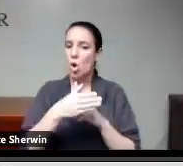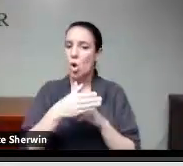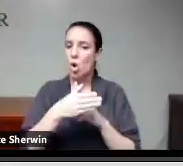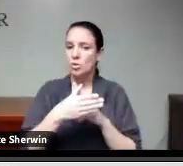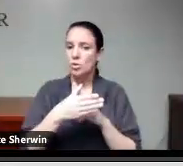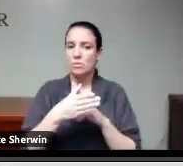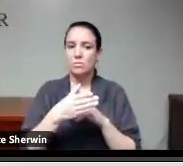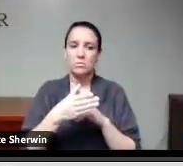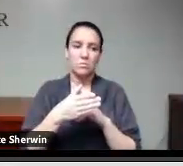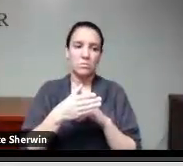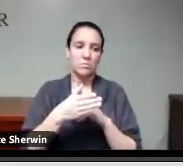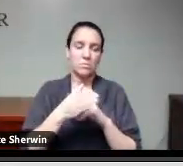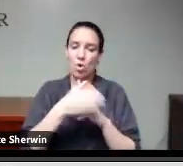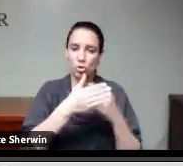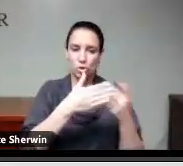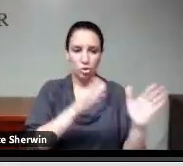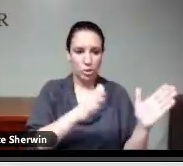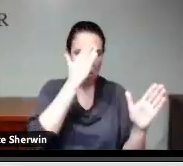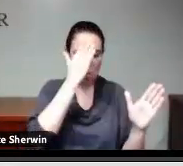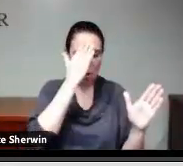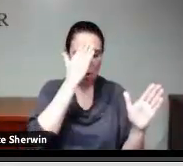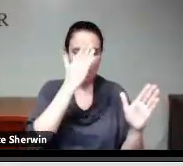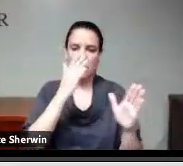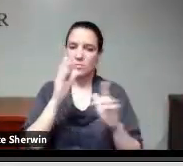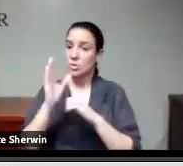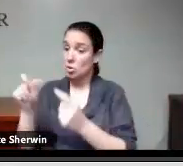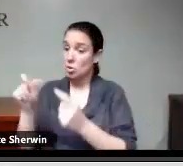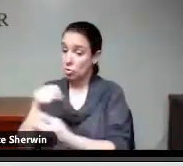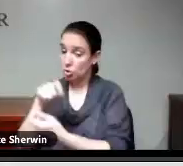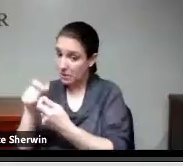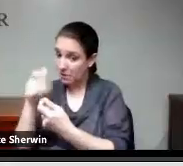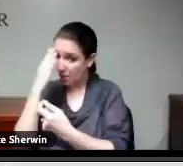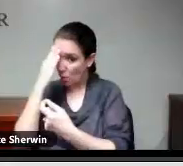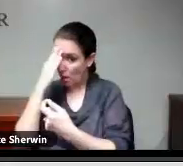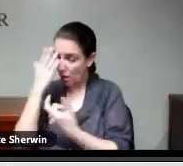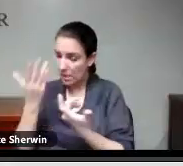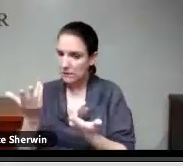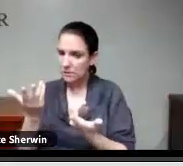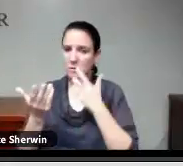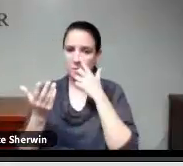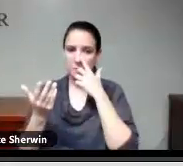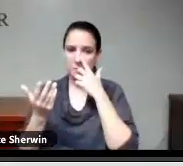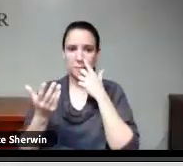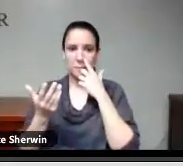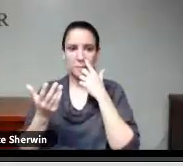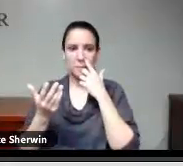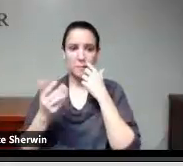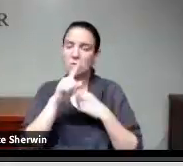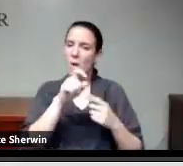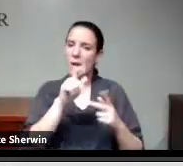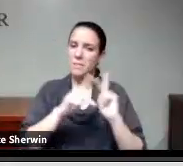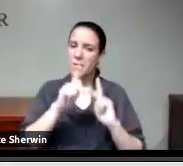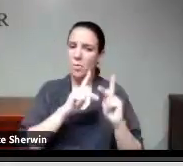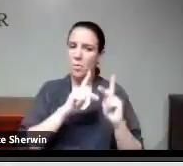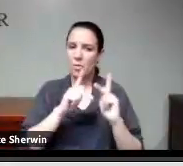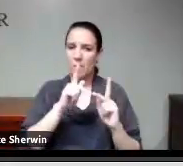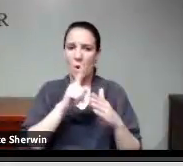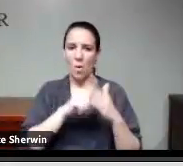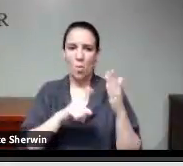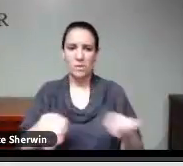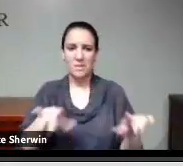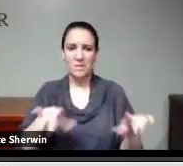building versus culture specific awareness building, asking people about their increased knowledge and understanding of things